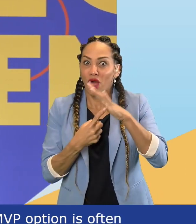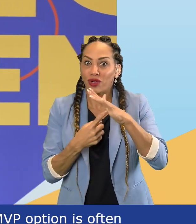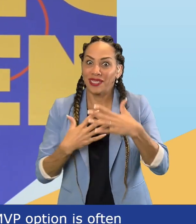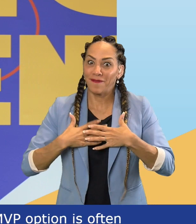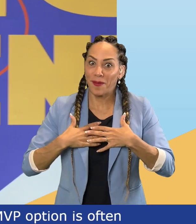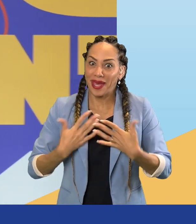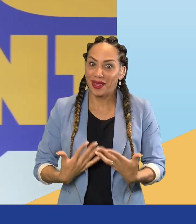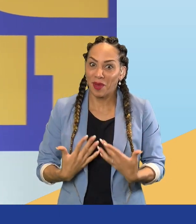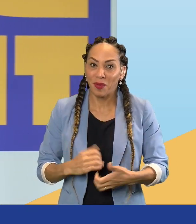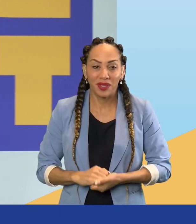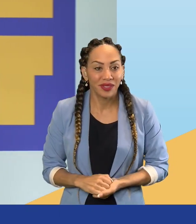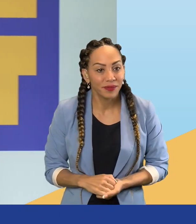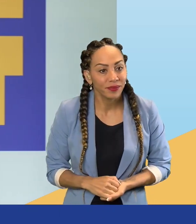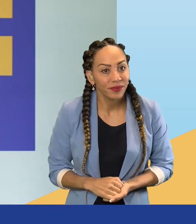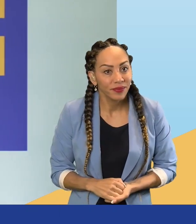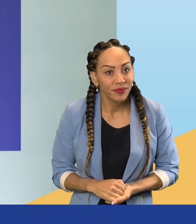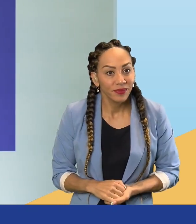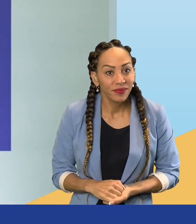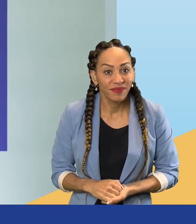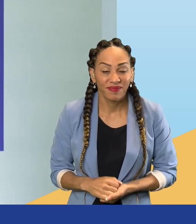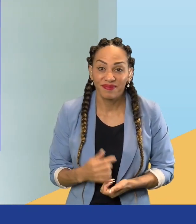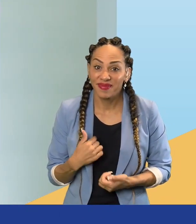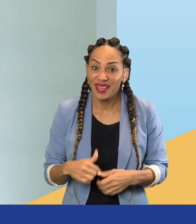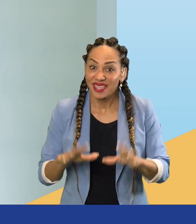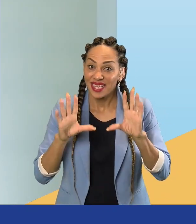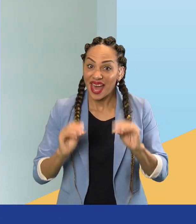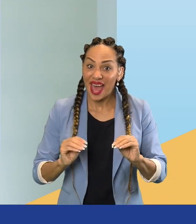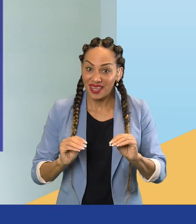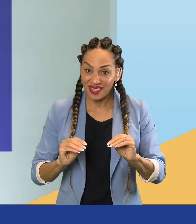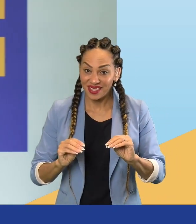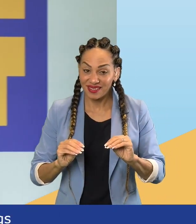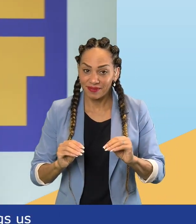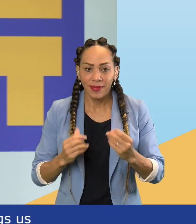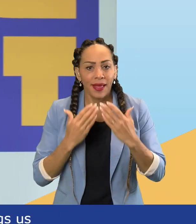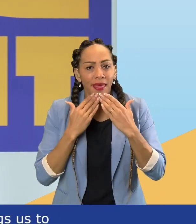Right, I think that brings us to the end of our session. Just a huge thank you to everyone